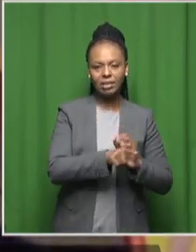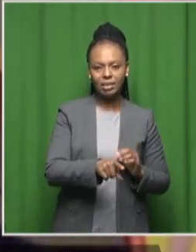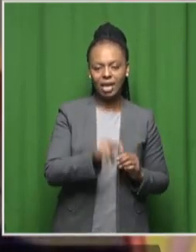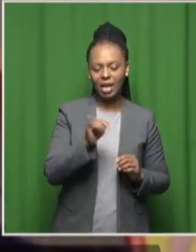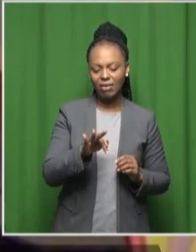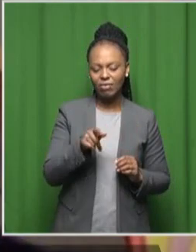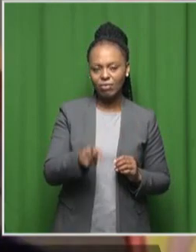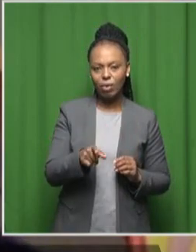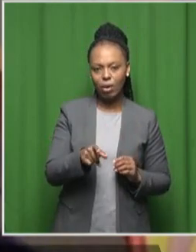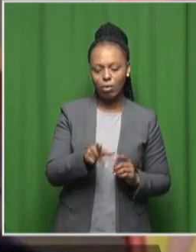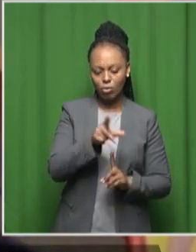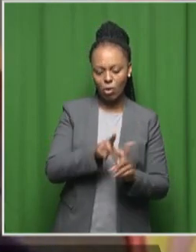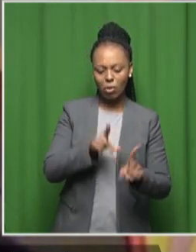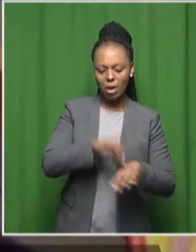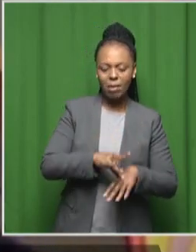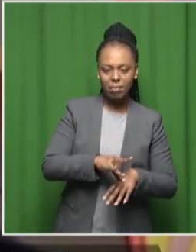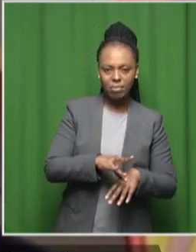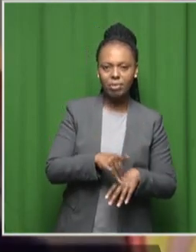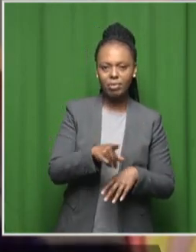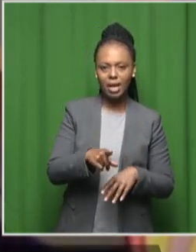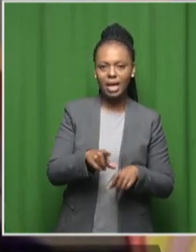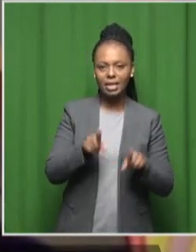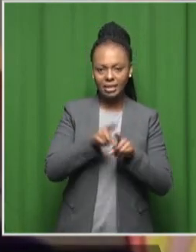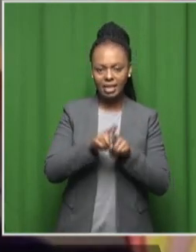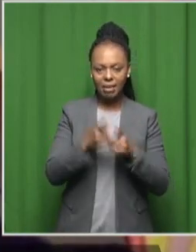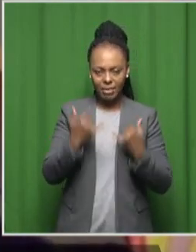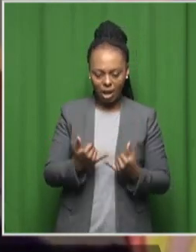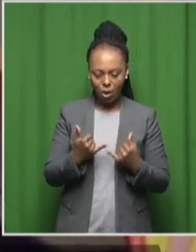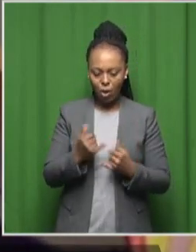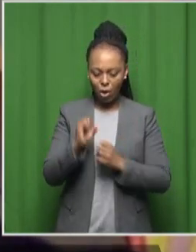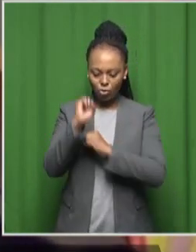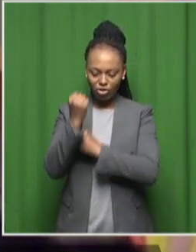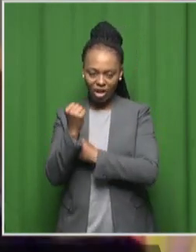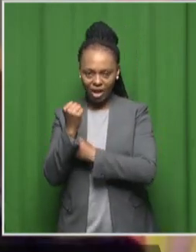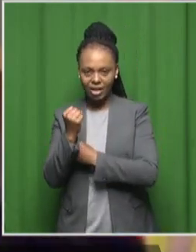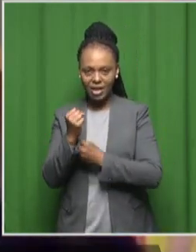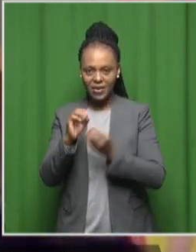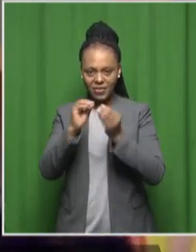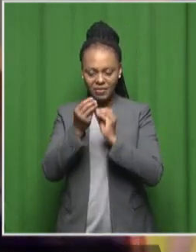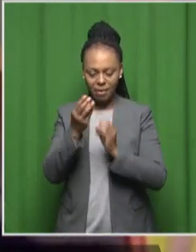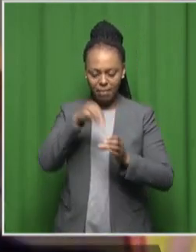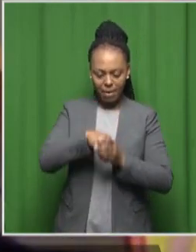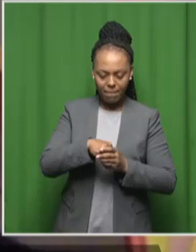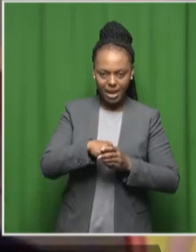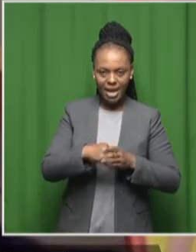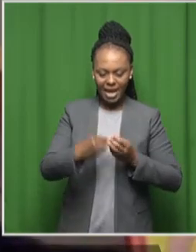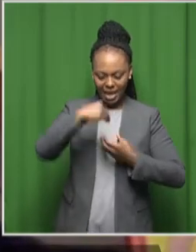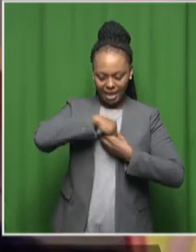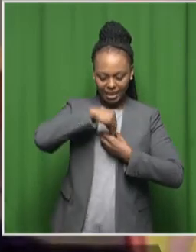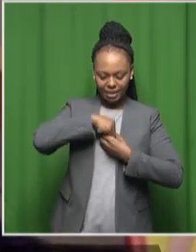modalities to actually work within the body to fix specific problems.